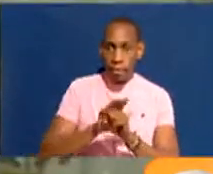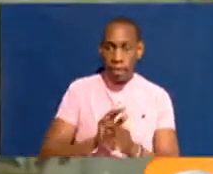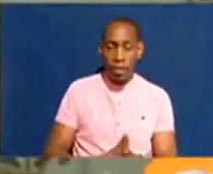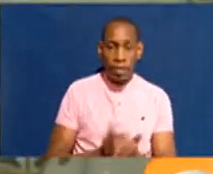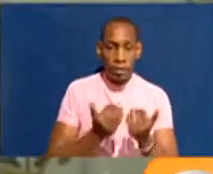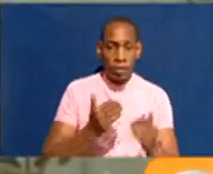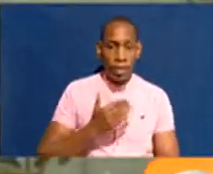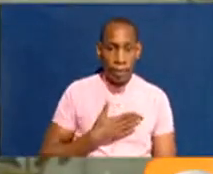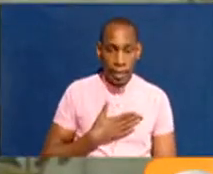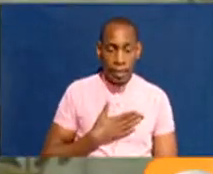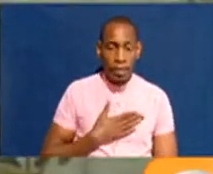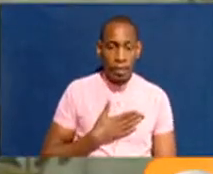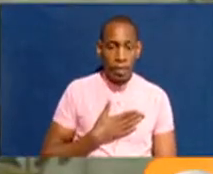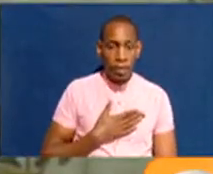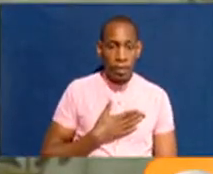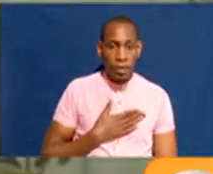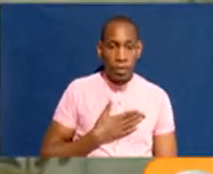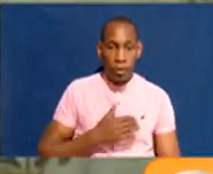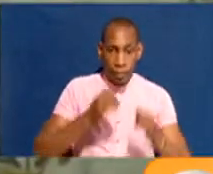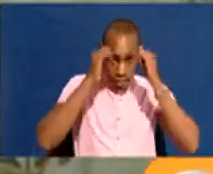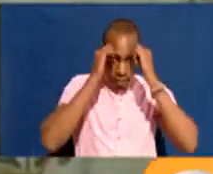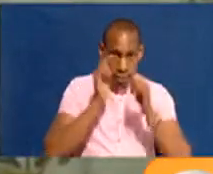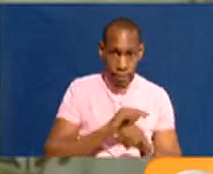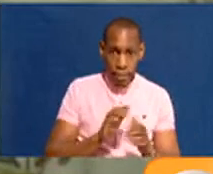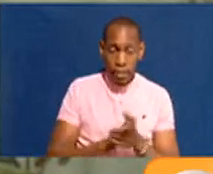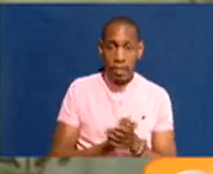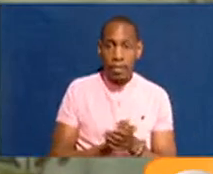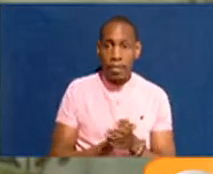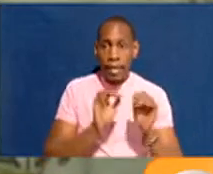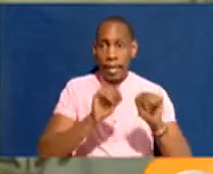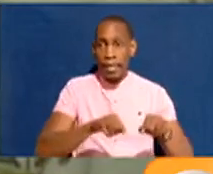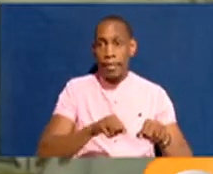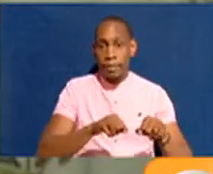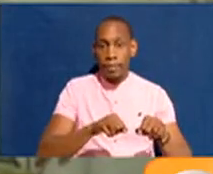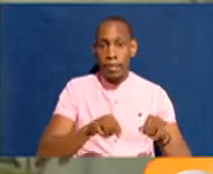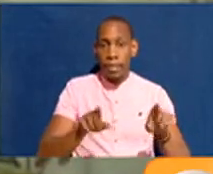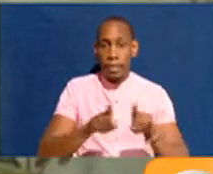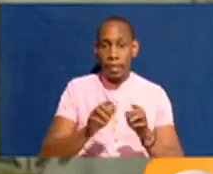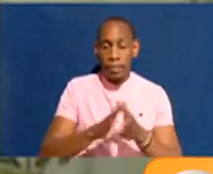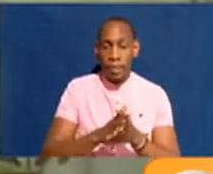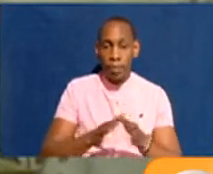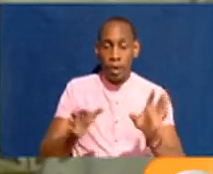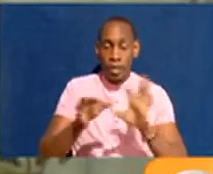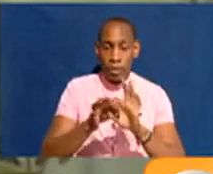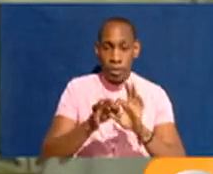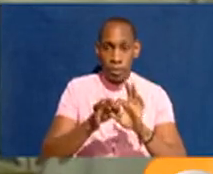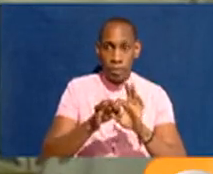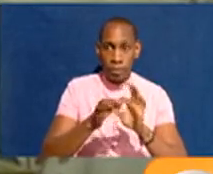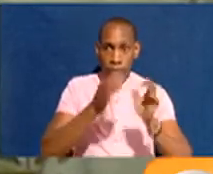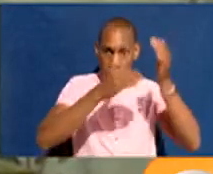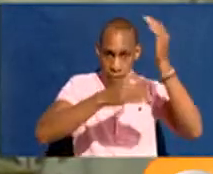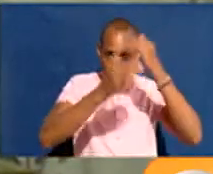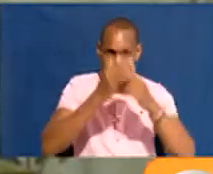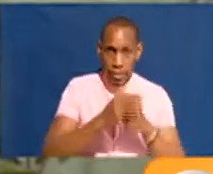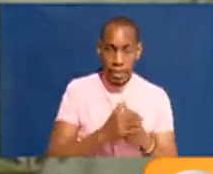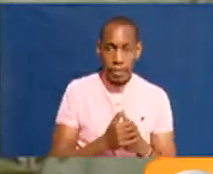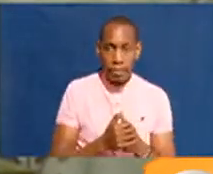Watoto wangu wamewahi kusoma pale, nimeweza kuwasomesha, wamewahi kwenda chuo kikuu.